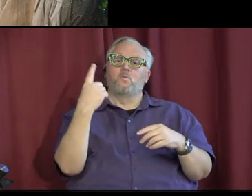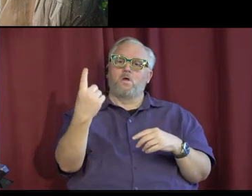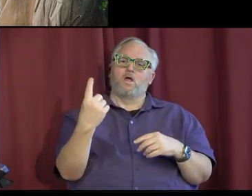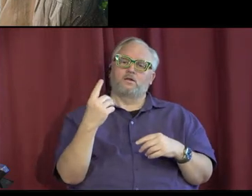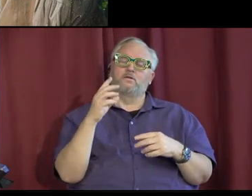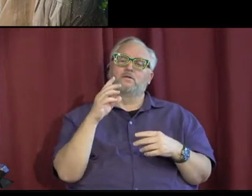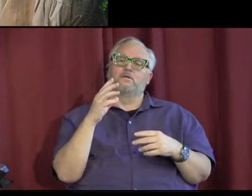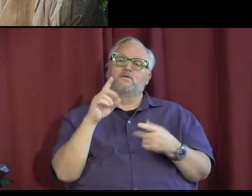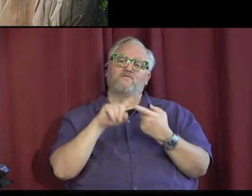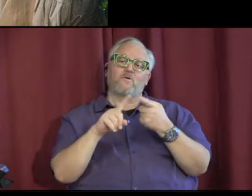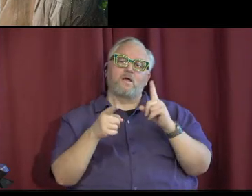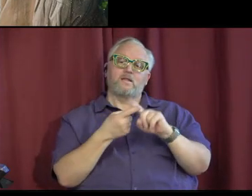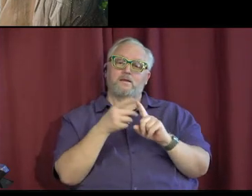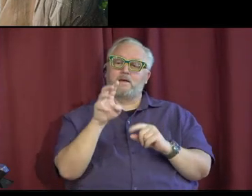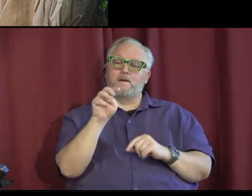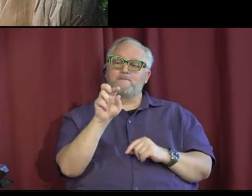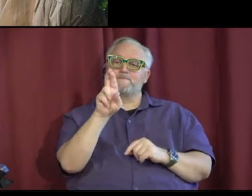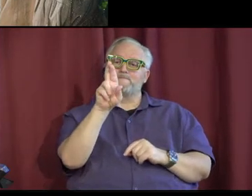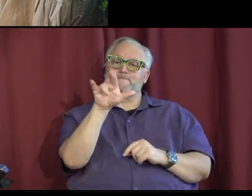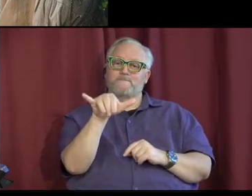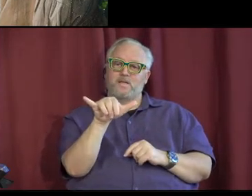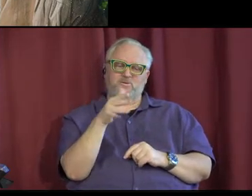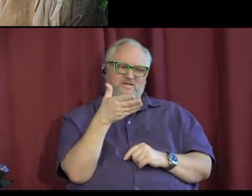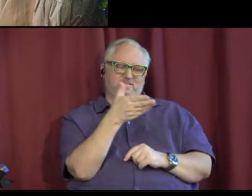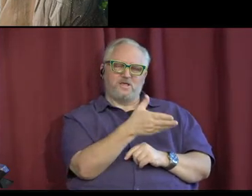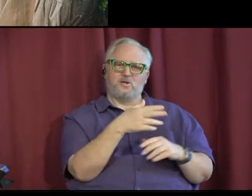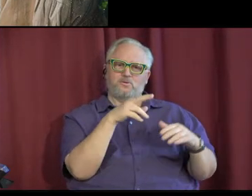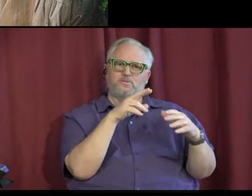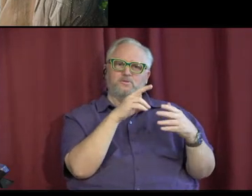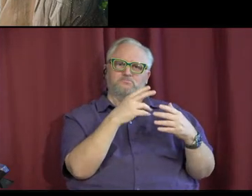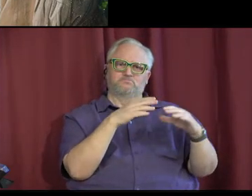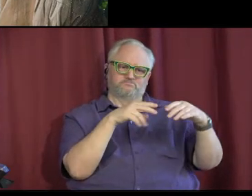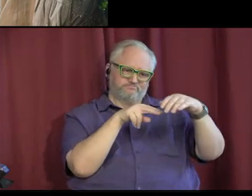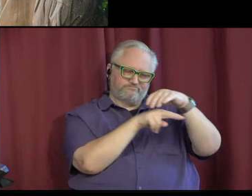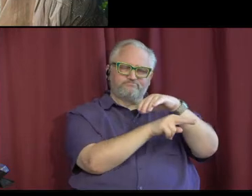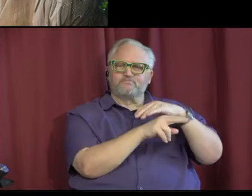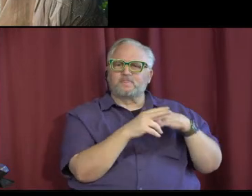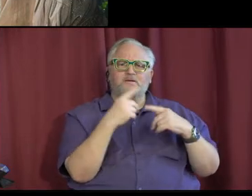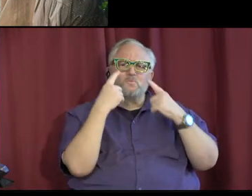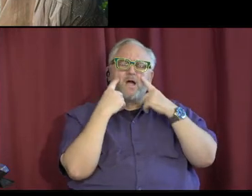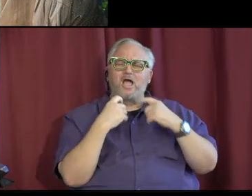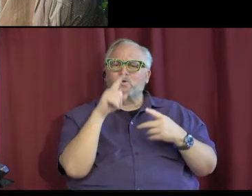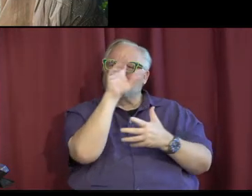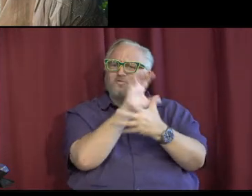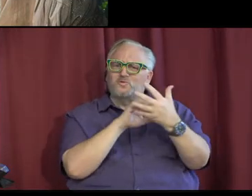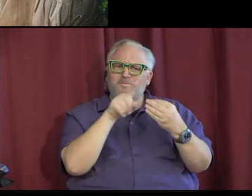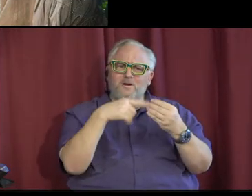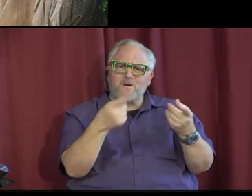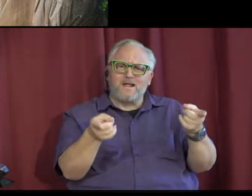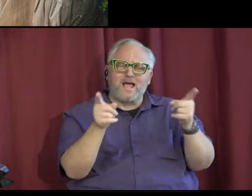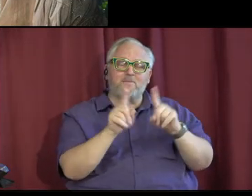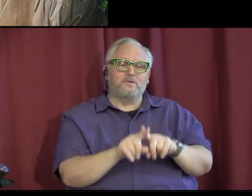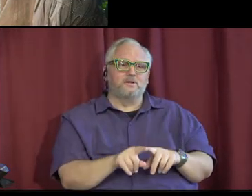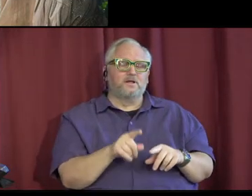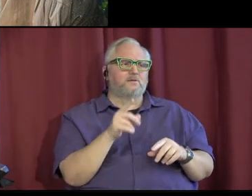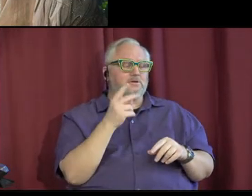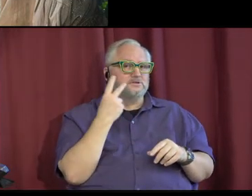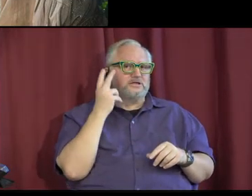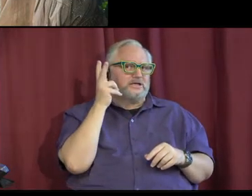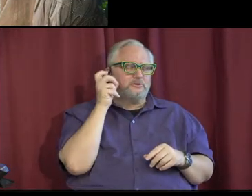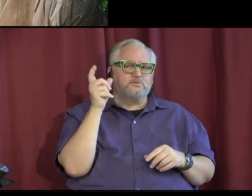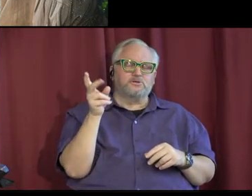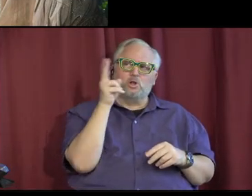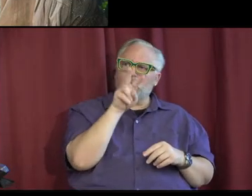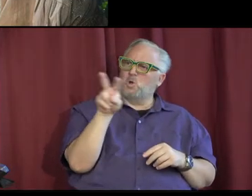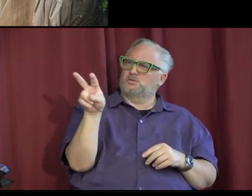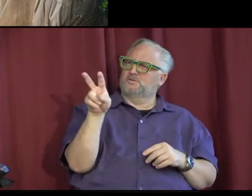crying because she's confused by everything that just happened. Yeshua appears behind her, but when she looks at him, she doesn't recognize